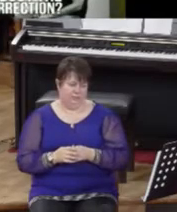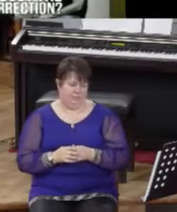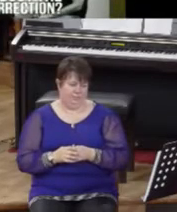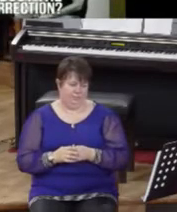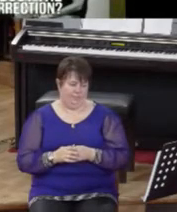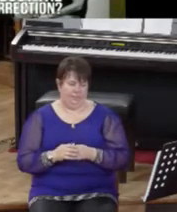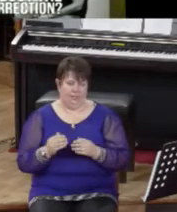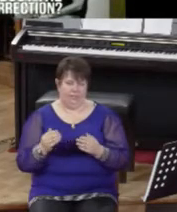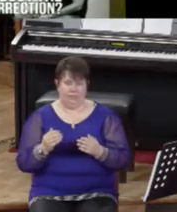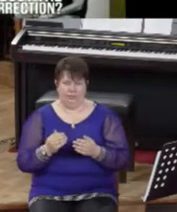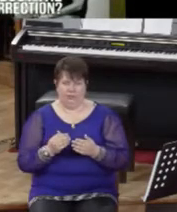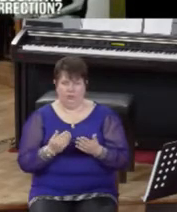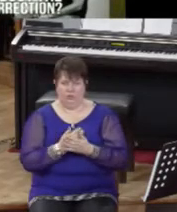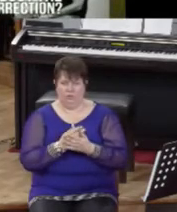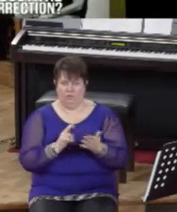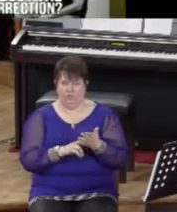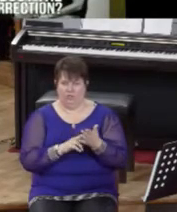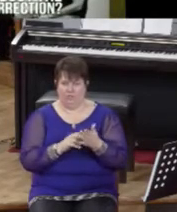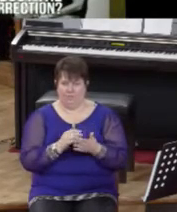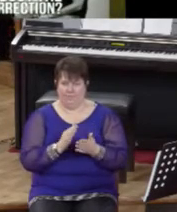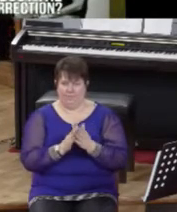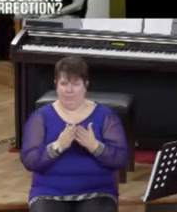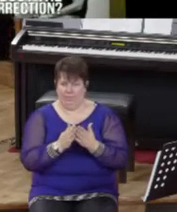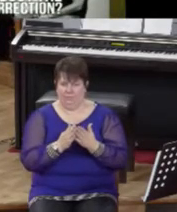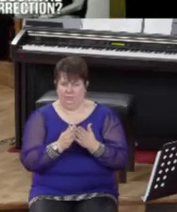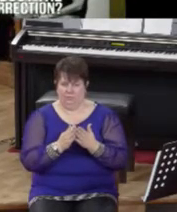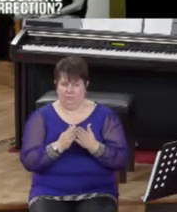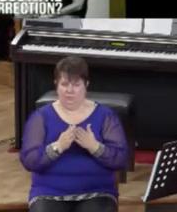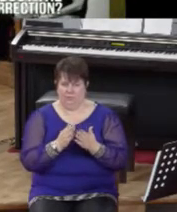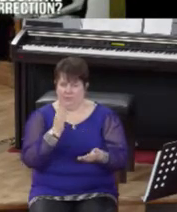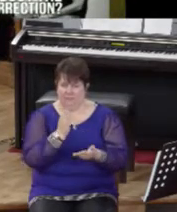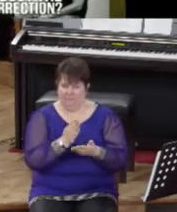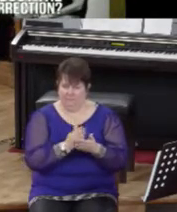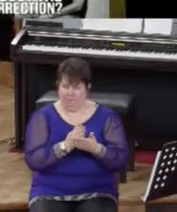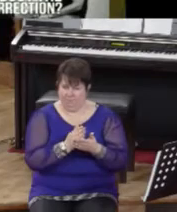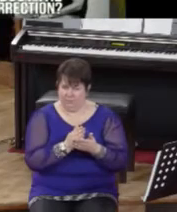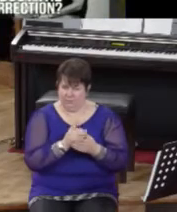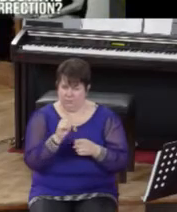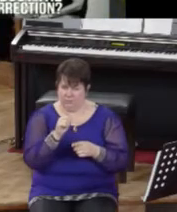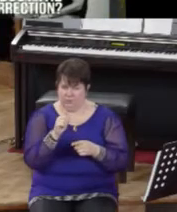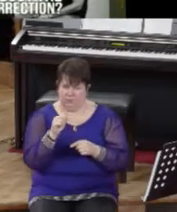quite polite there. It means that we're liars.